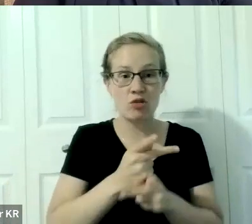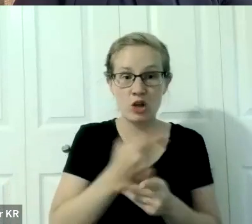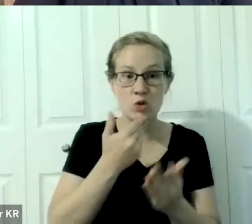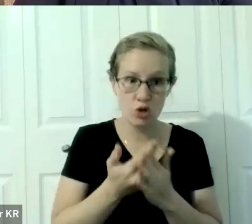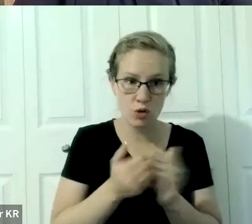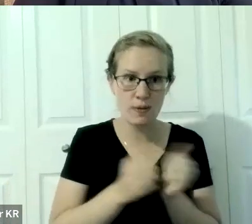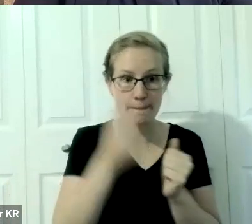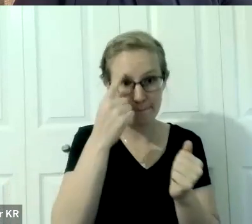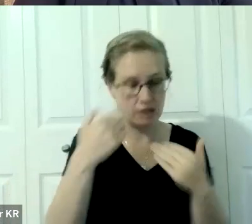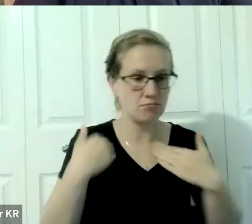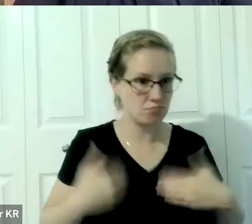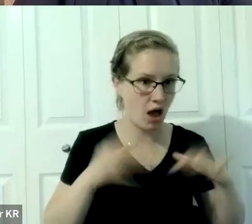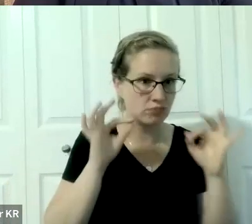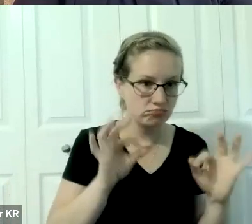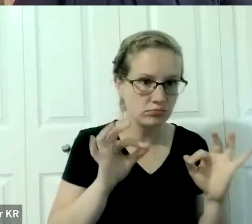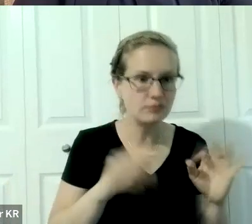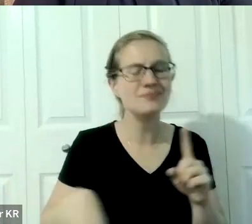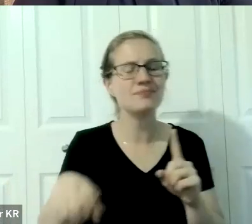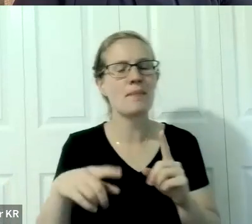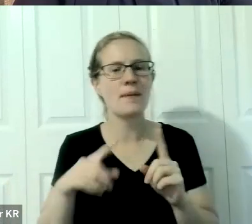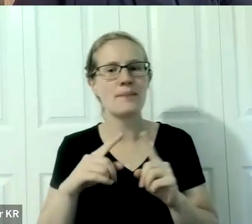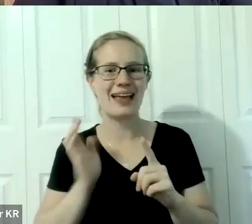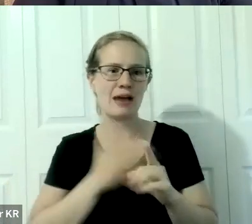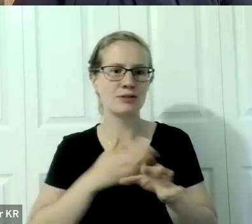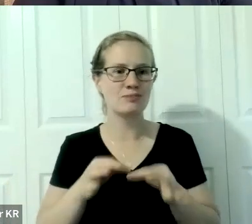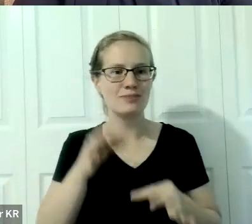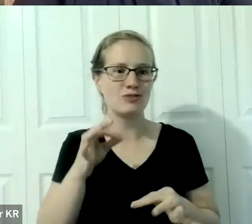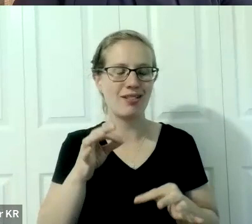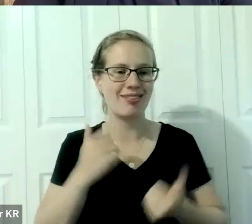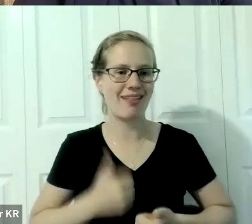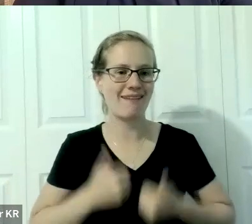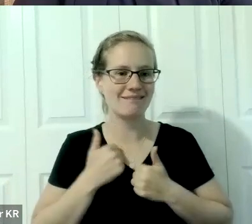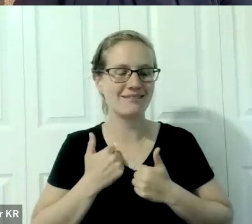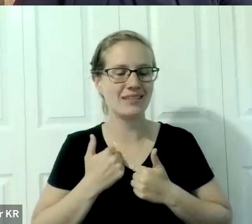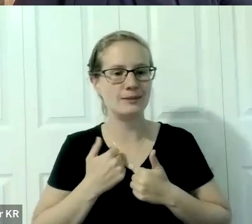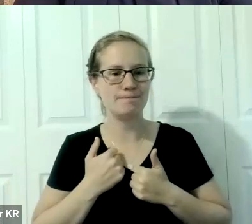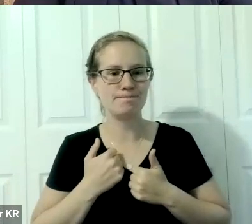with the mind and body, but sometimes our spiritual life gets